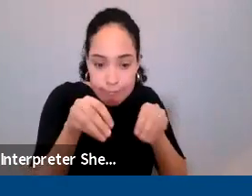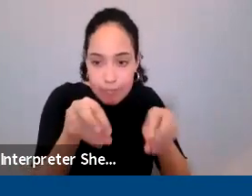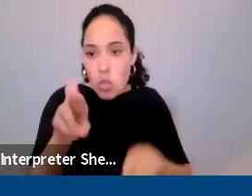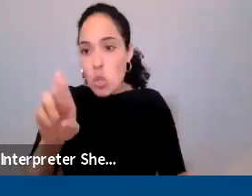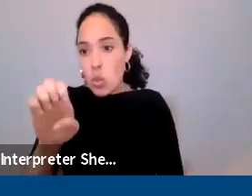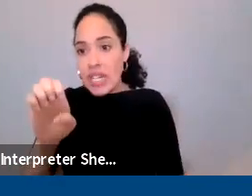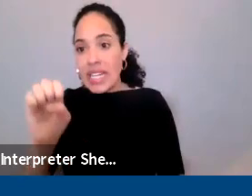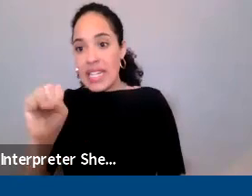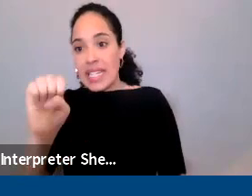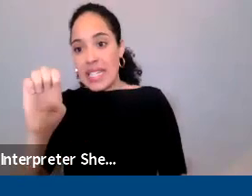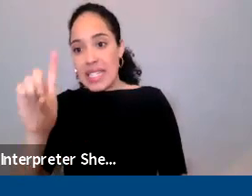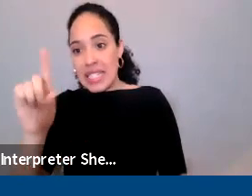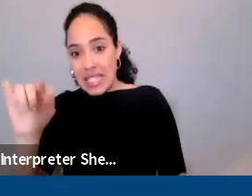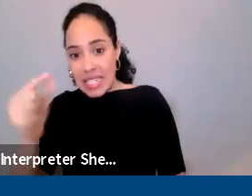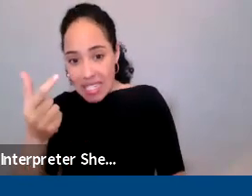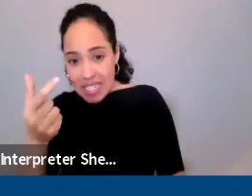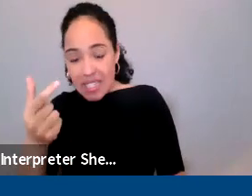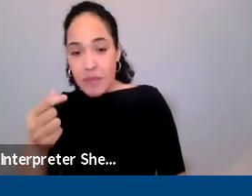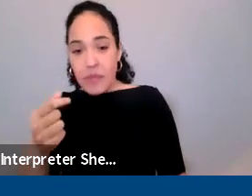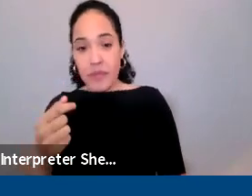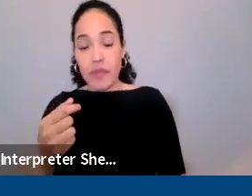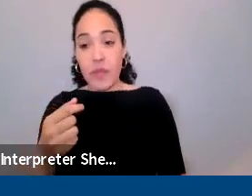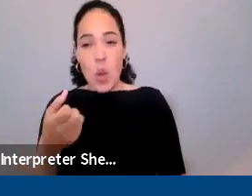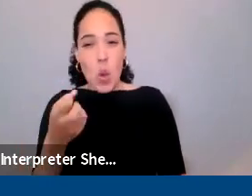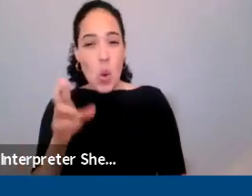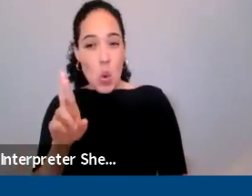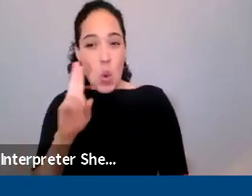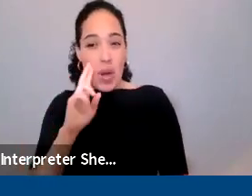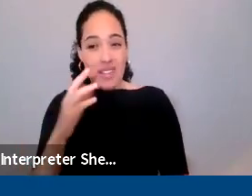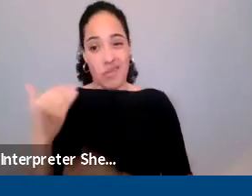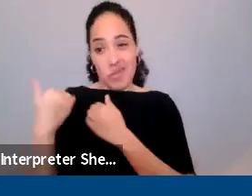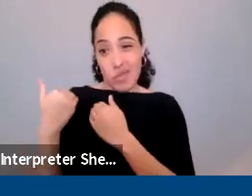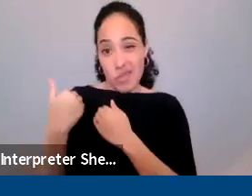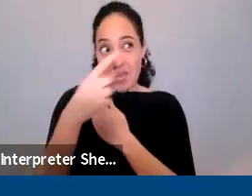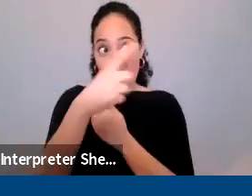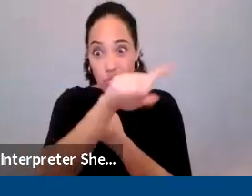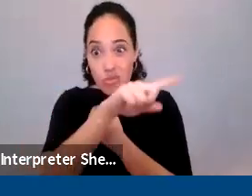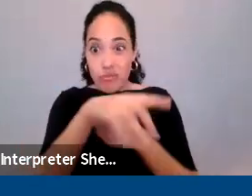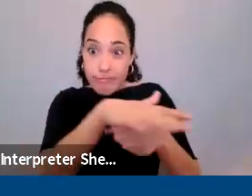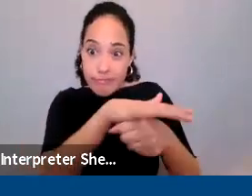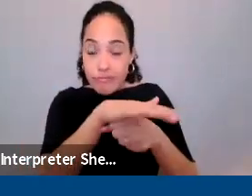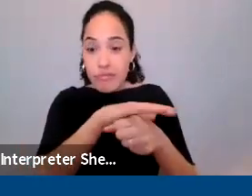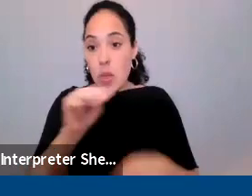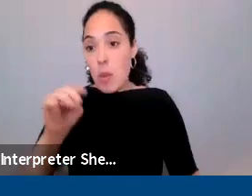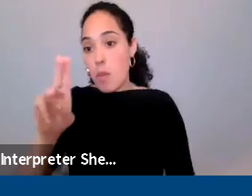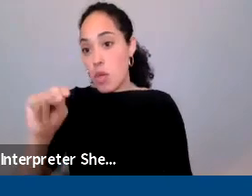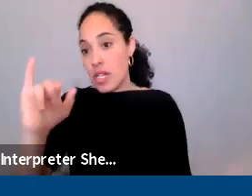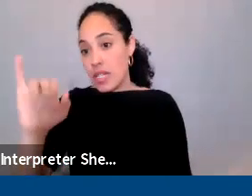municipalities since the volume of water is so big and would threaten infrastructure like bridges?